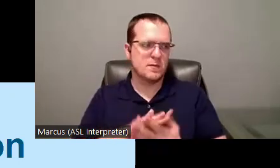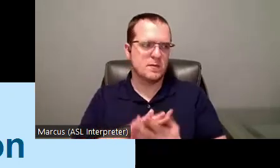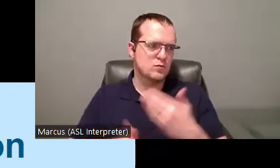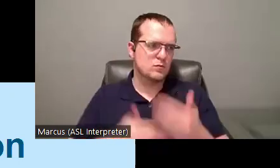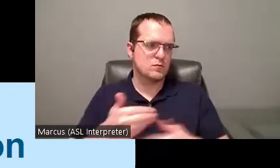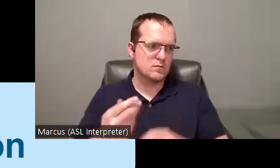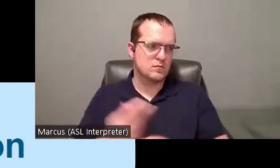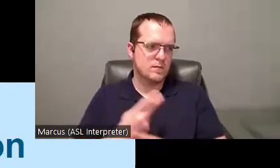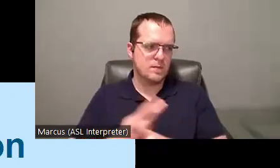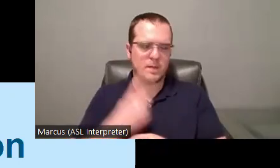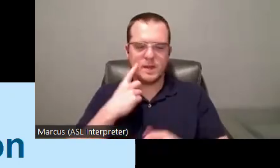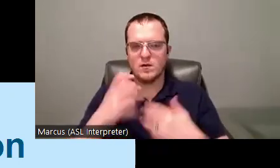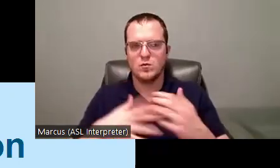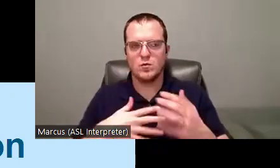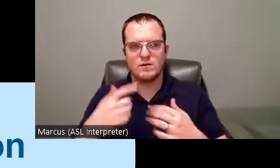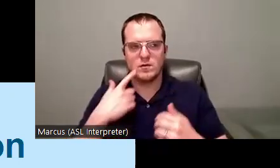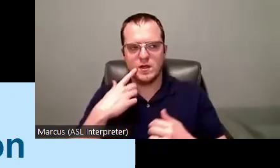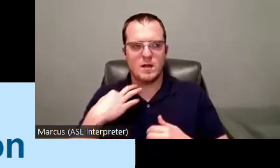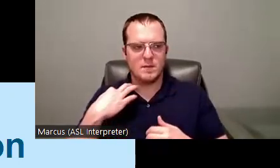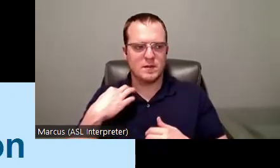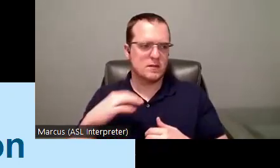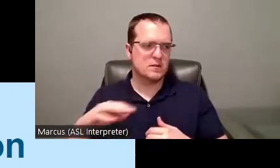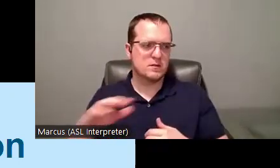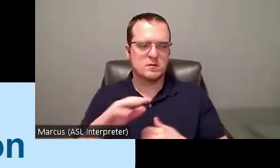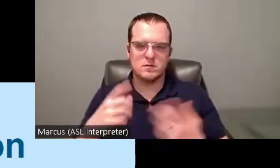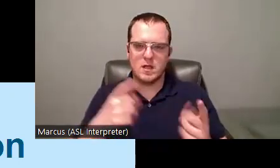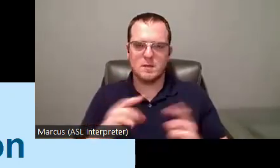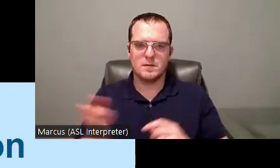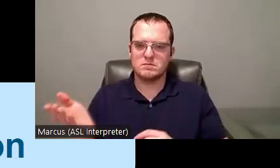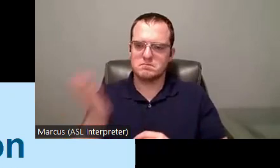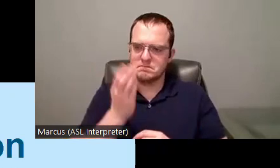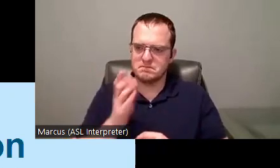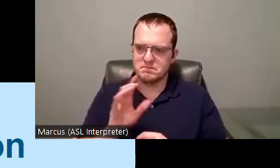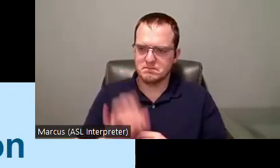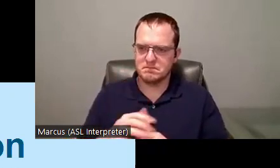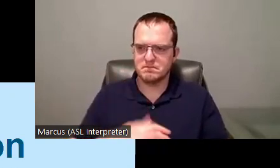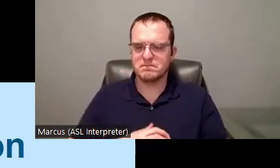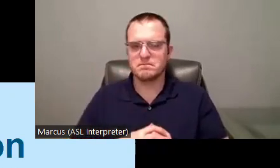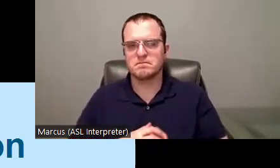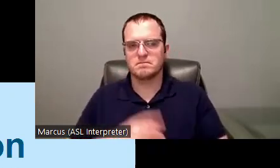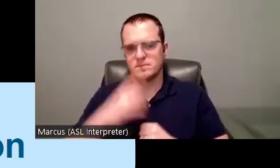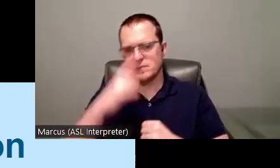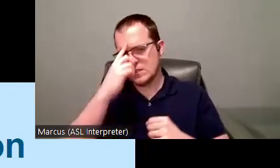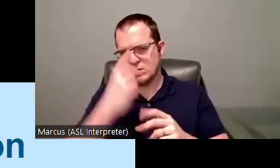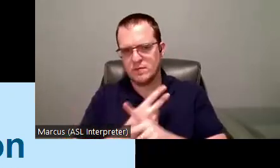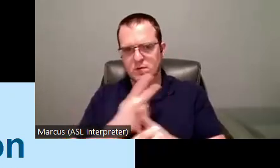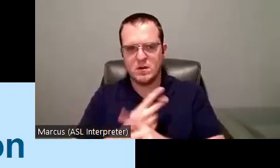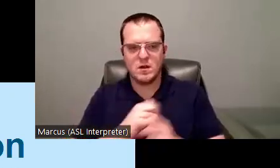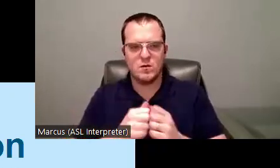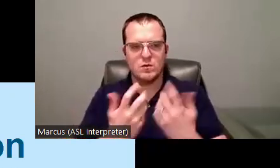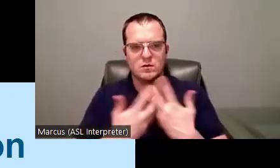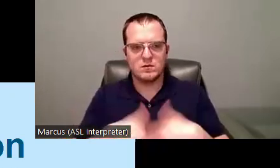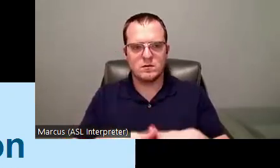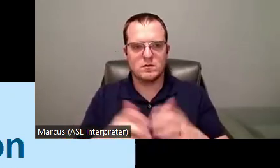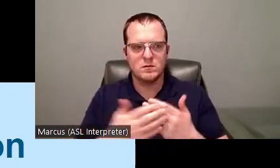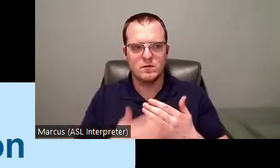for whatever applicants are coming to us with that information, and try to figure out how we can move forward with that